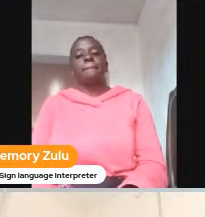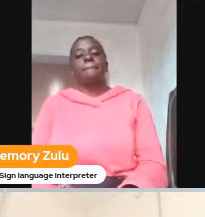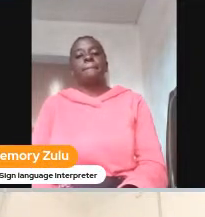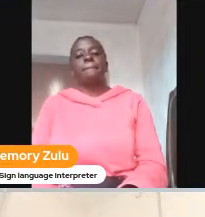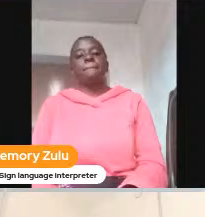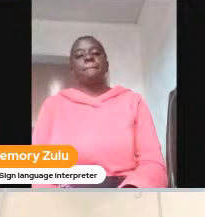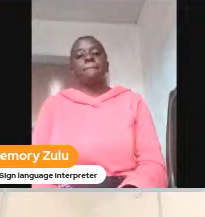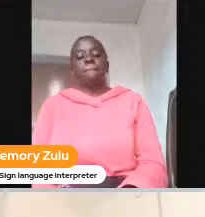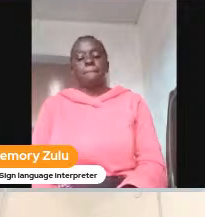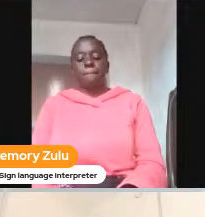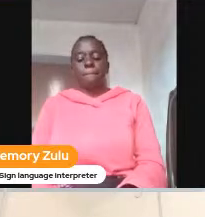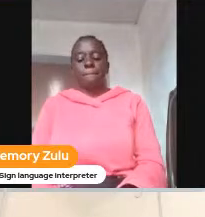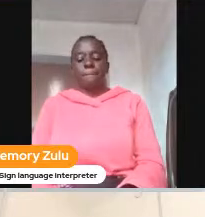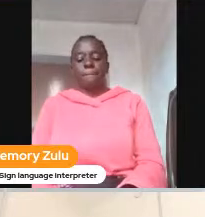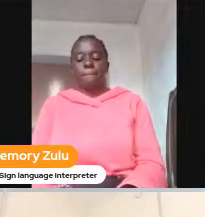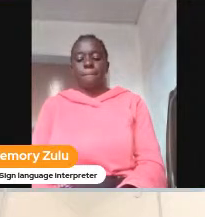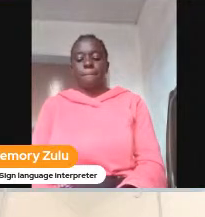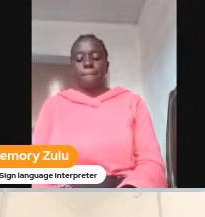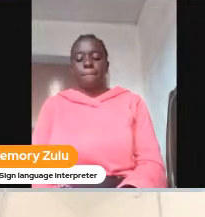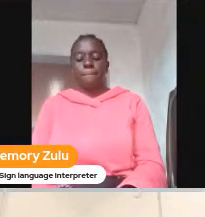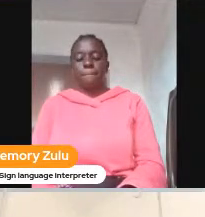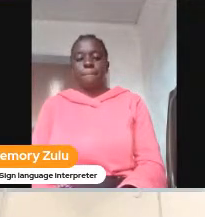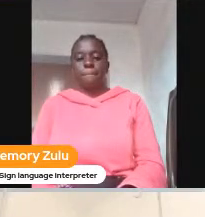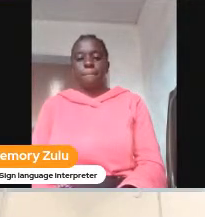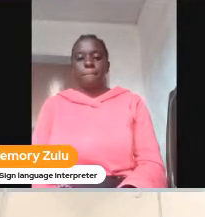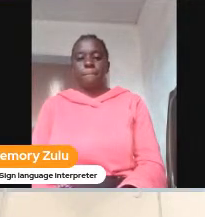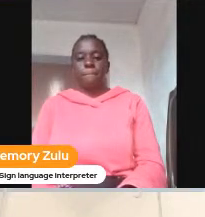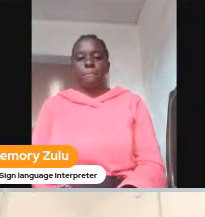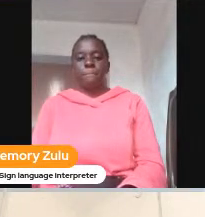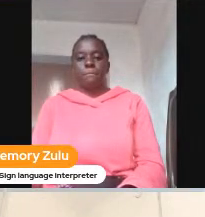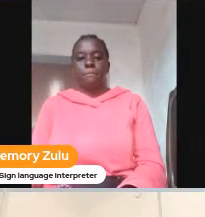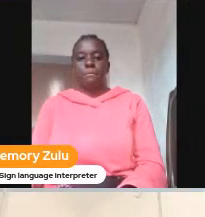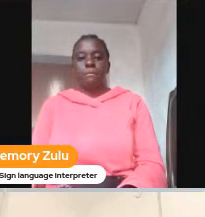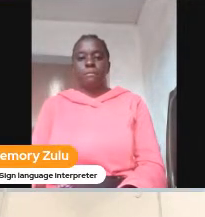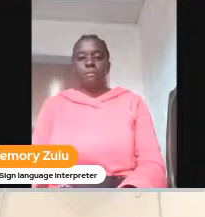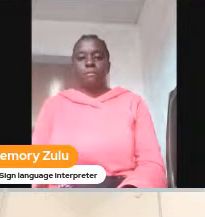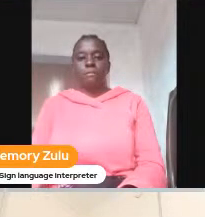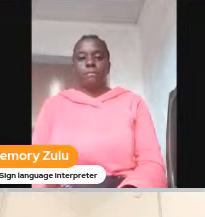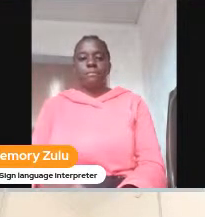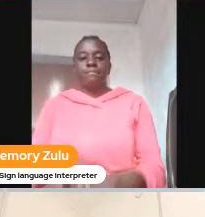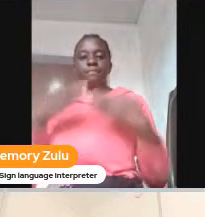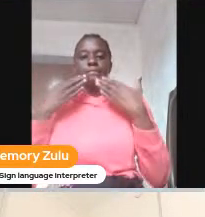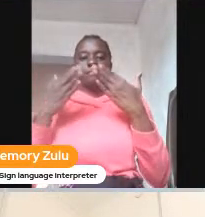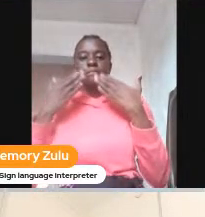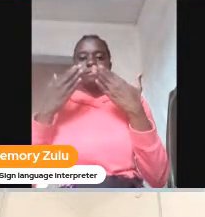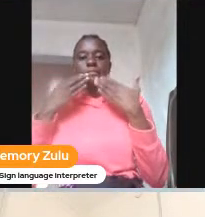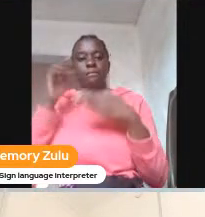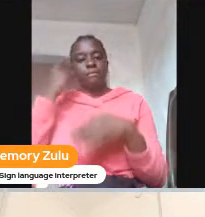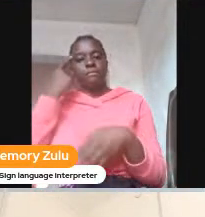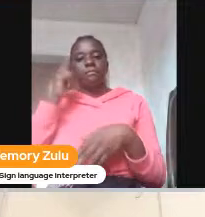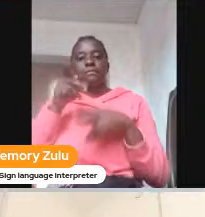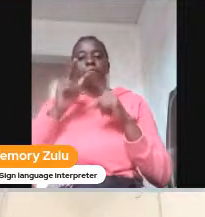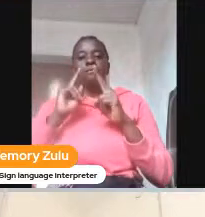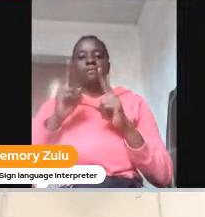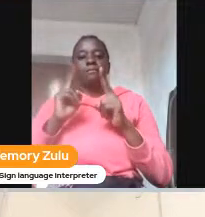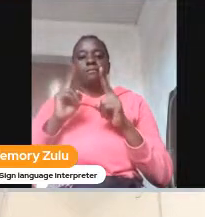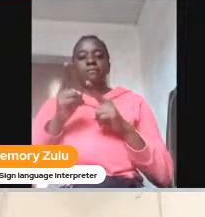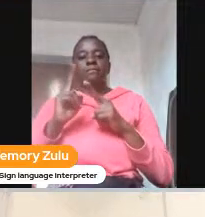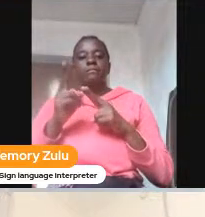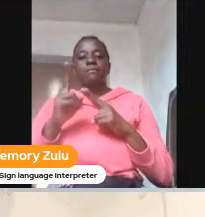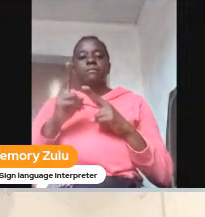I think Juanita has finished up my point. I think we are speaking the same language.